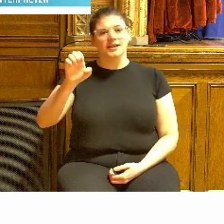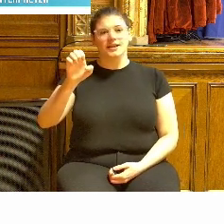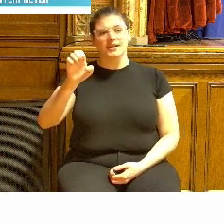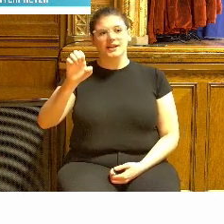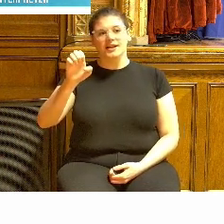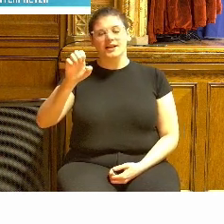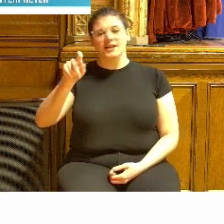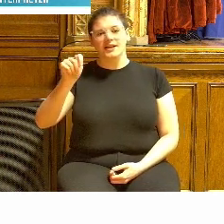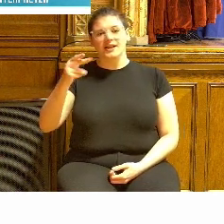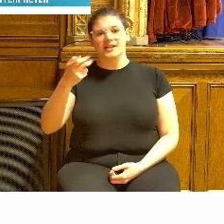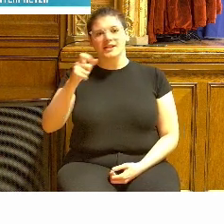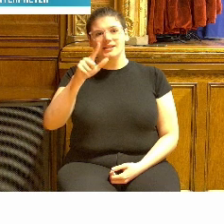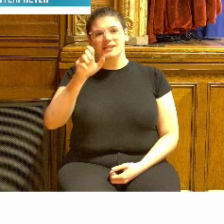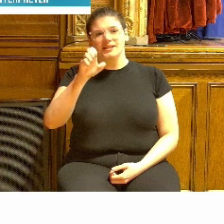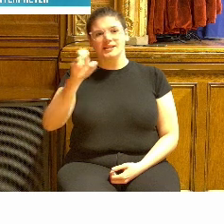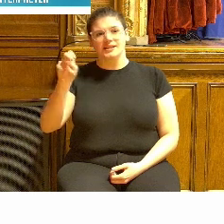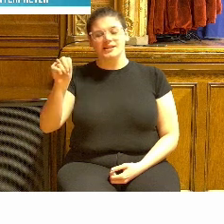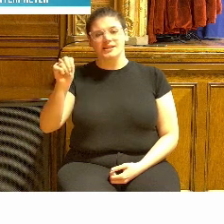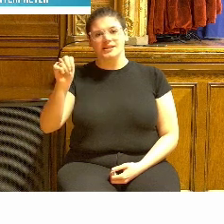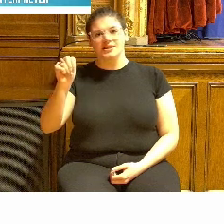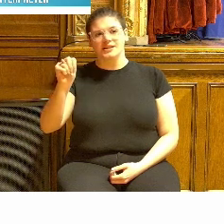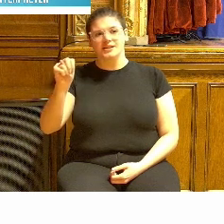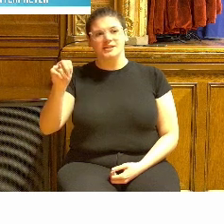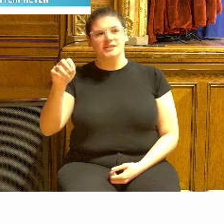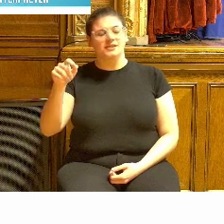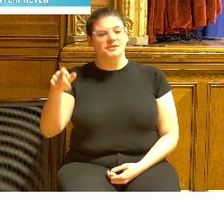Are those individuals still here?